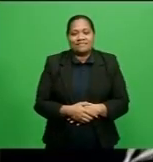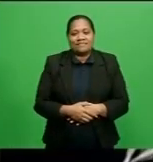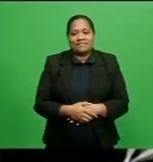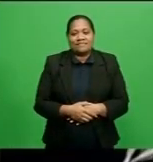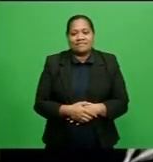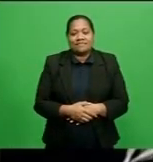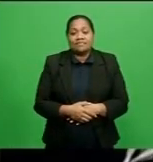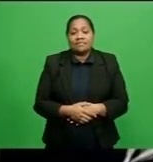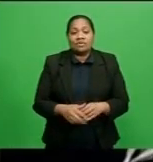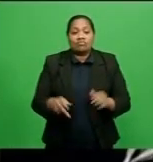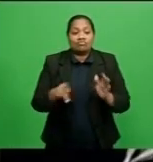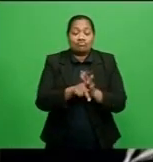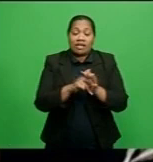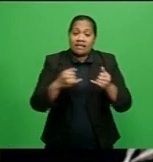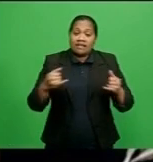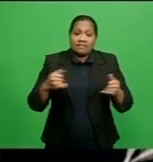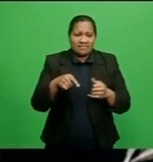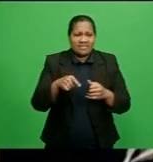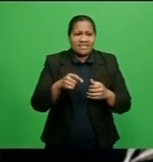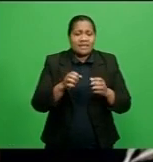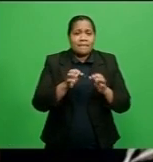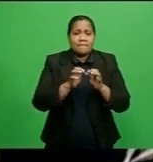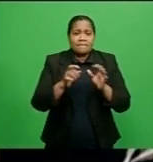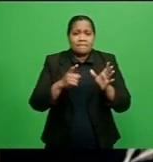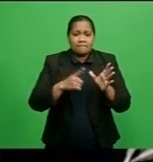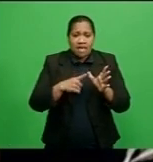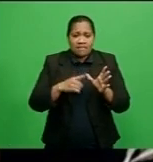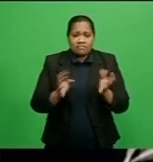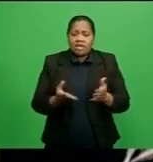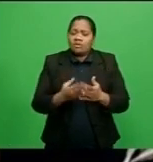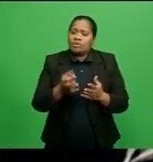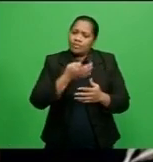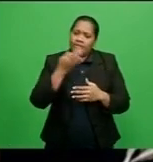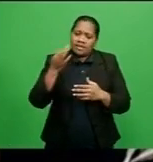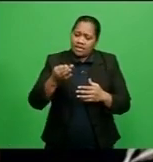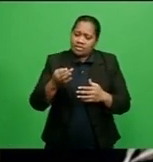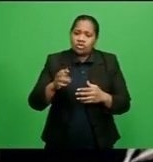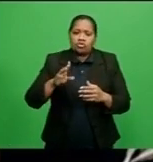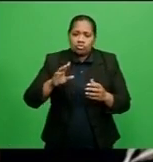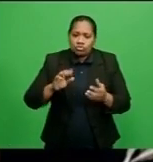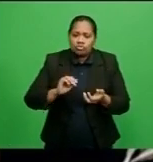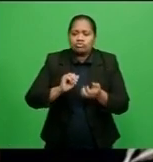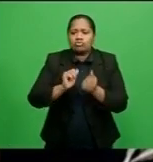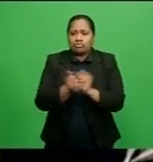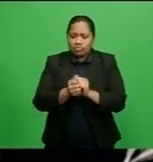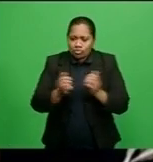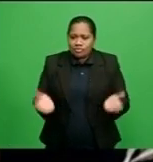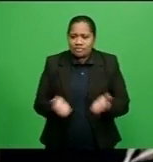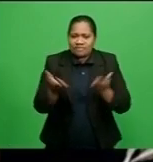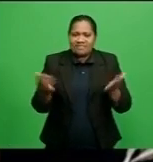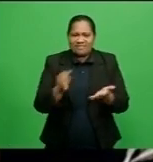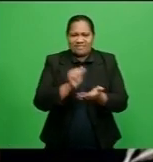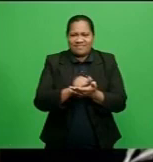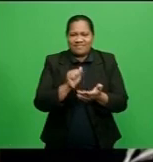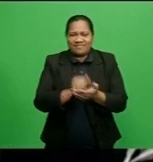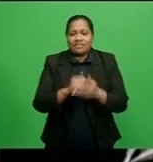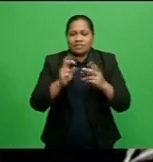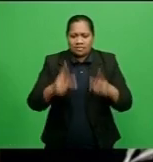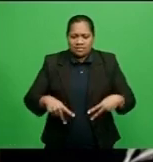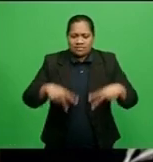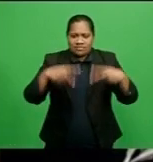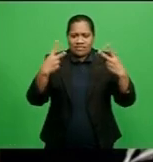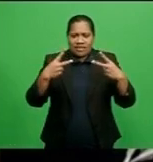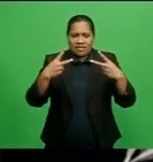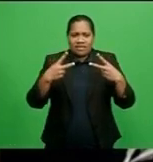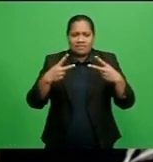Priceline Pharmacy Bar players have been urged to give it their all, but also have fun in their Punja's Battle of the Giants semi-final clash against